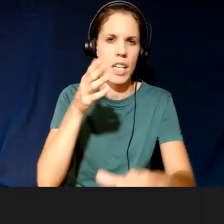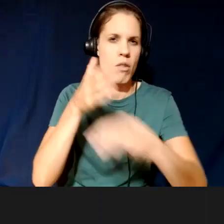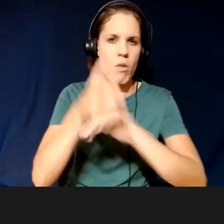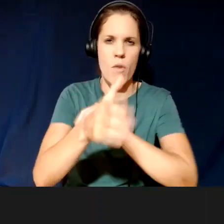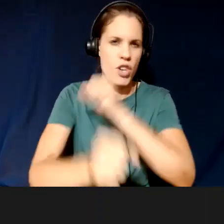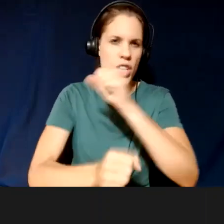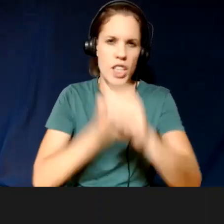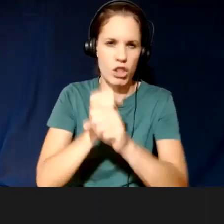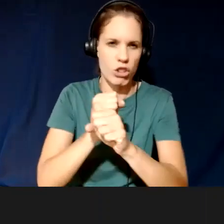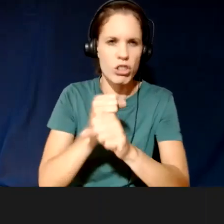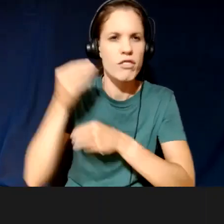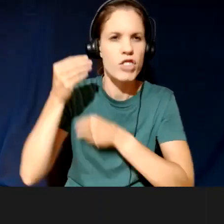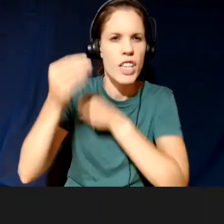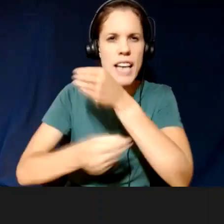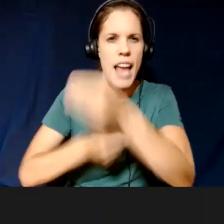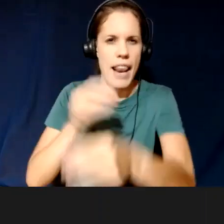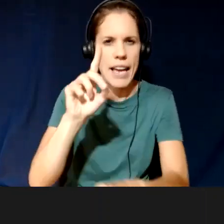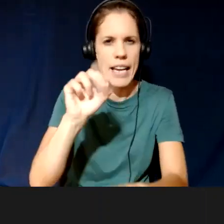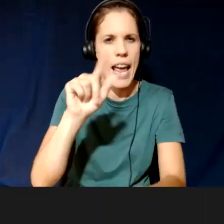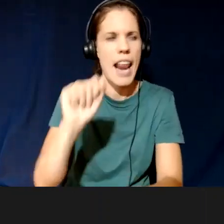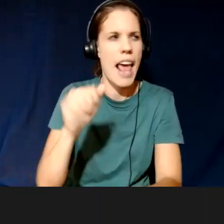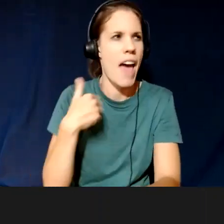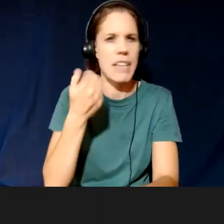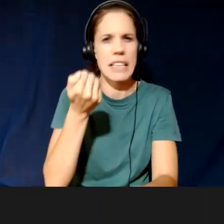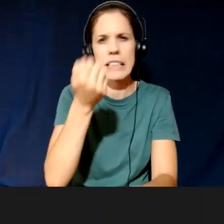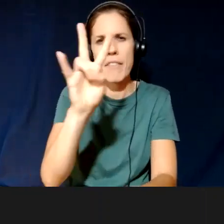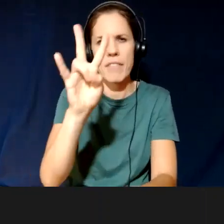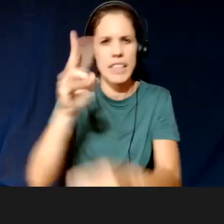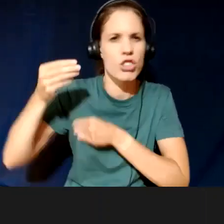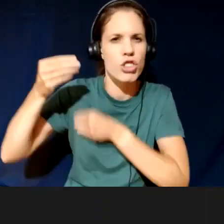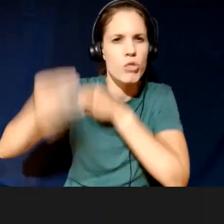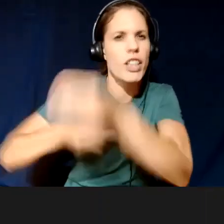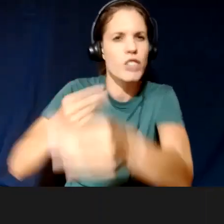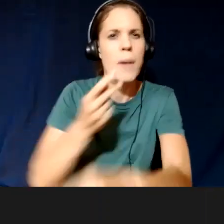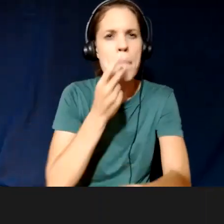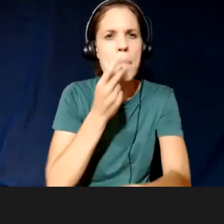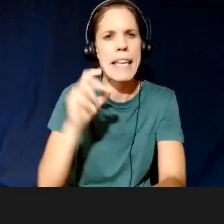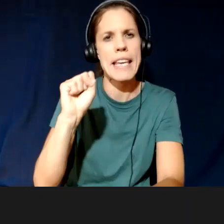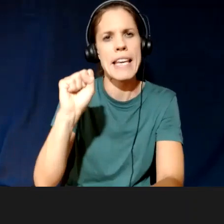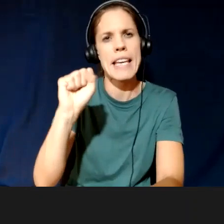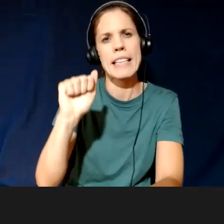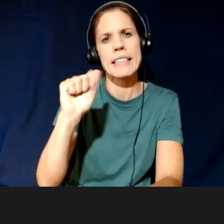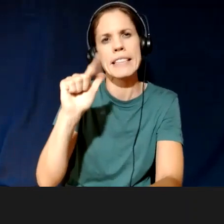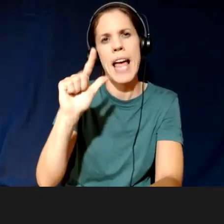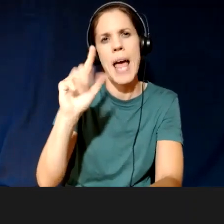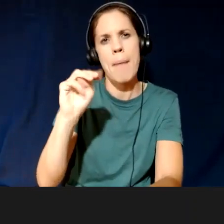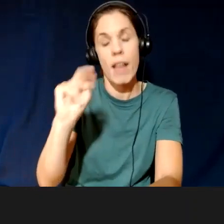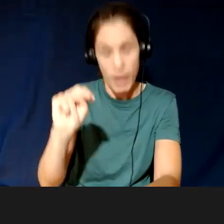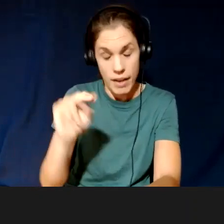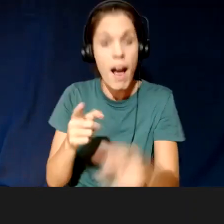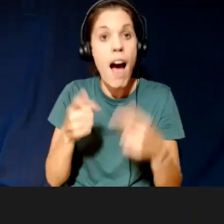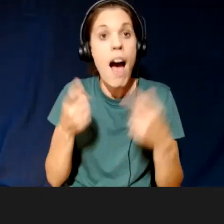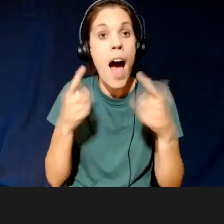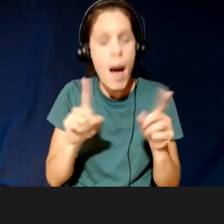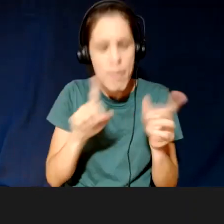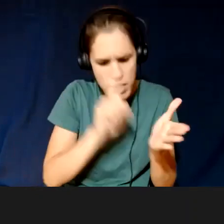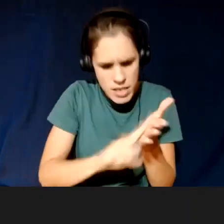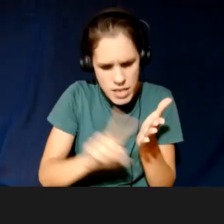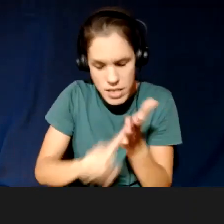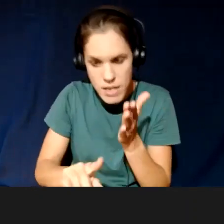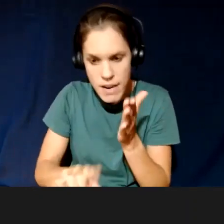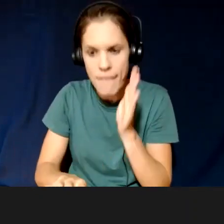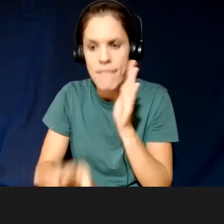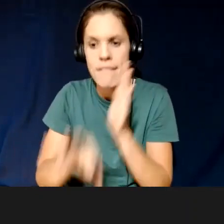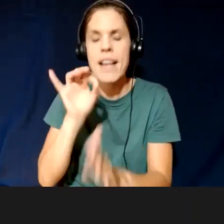like 17 or so generations of this pink salmon, and they were able to uncover evidence for directional